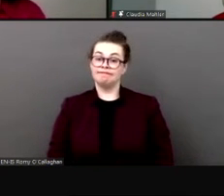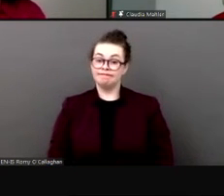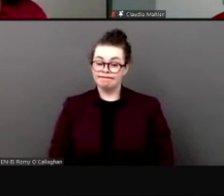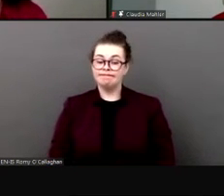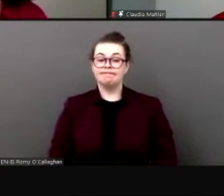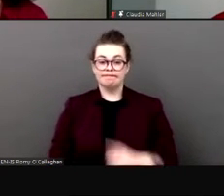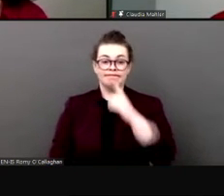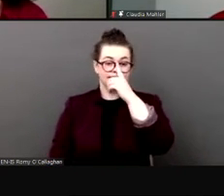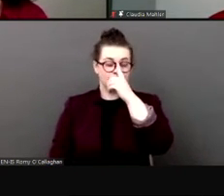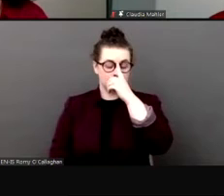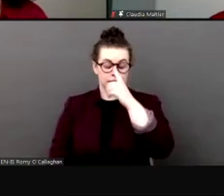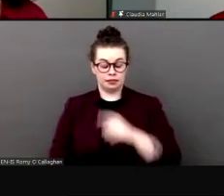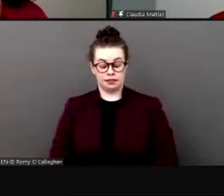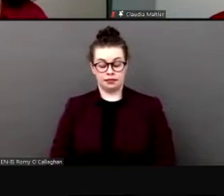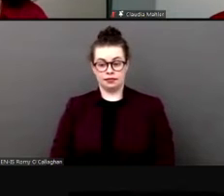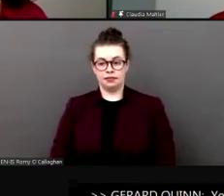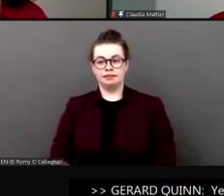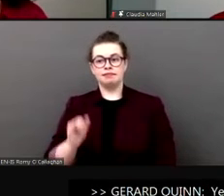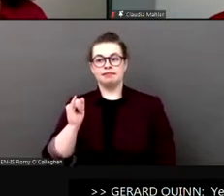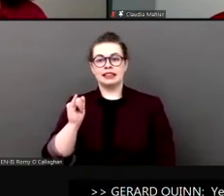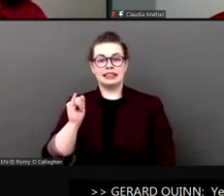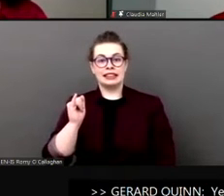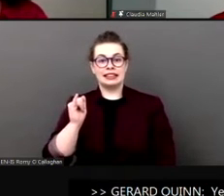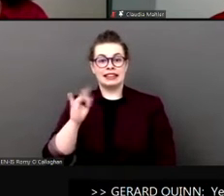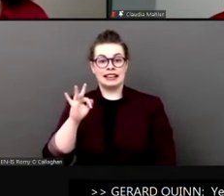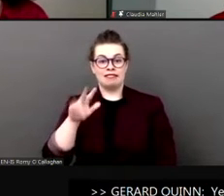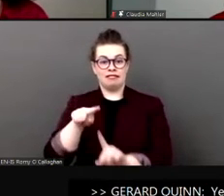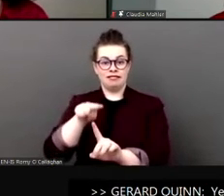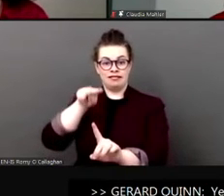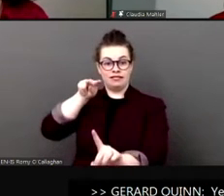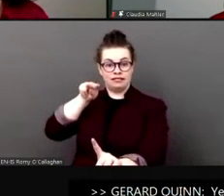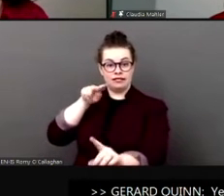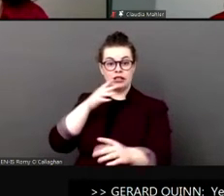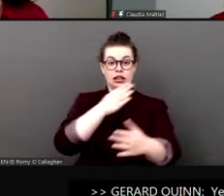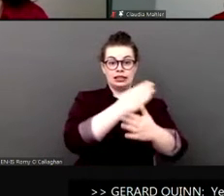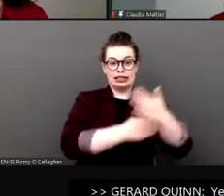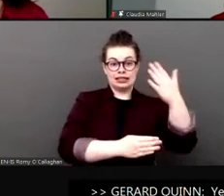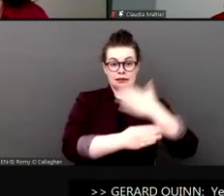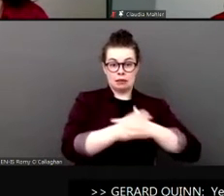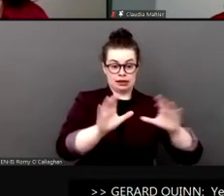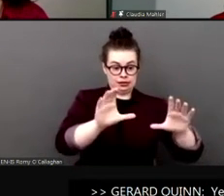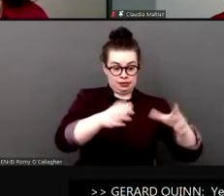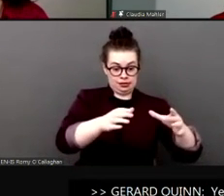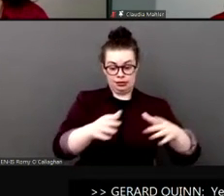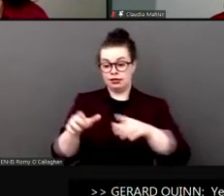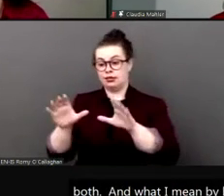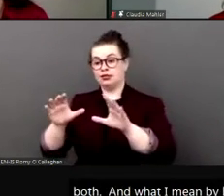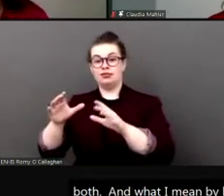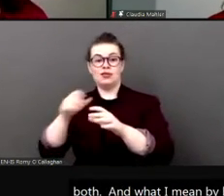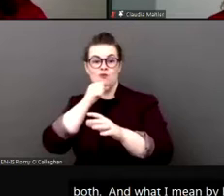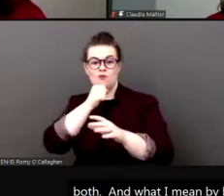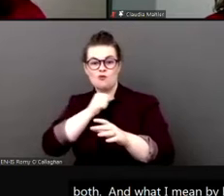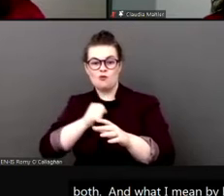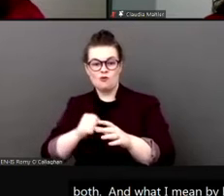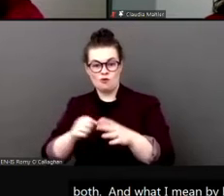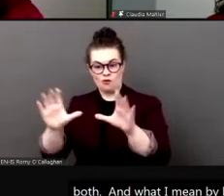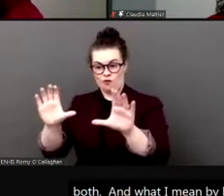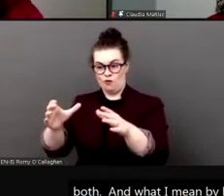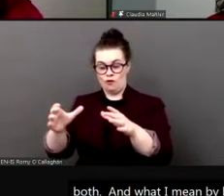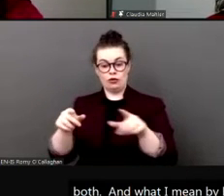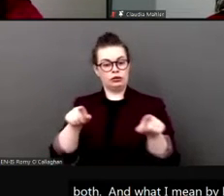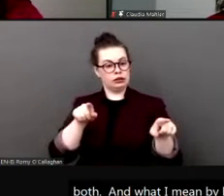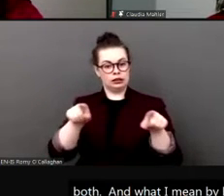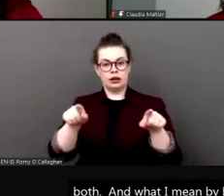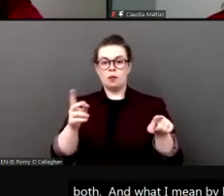both, and what I mean by between both is in terms of the concrete obstacles experienced both by older